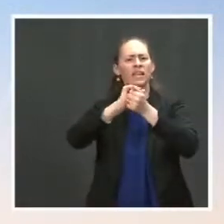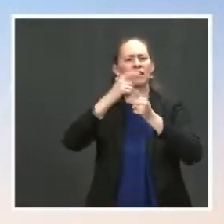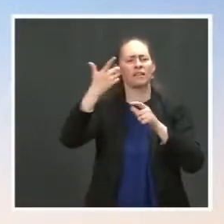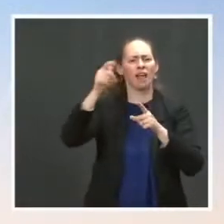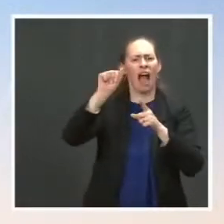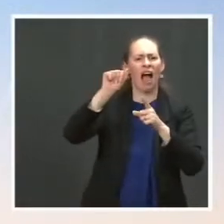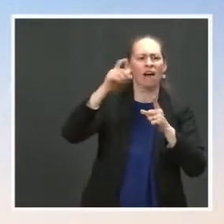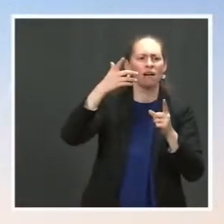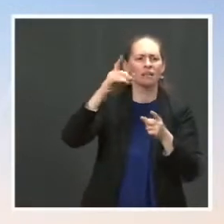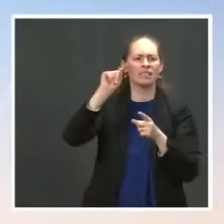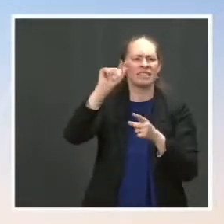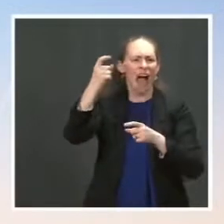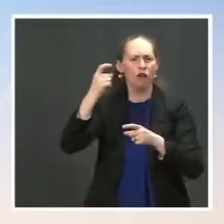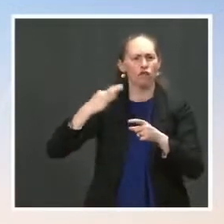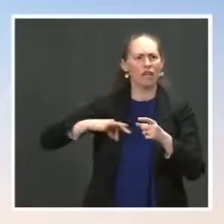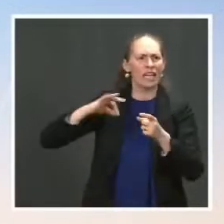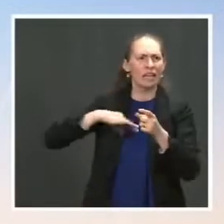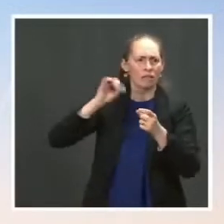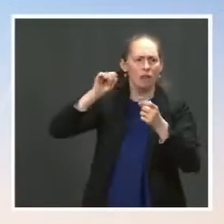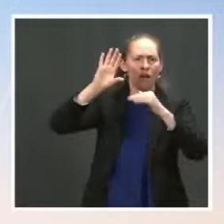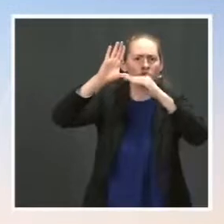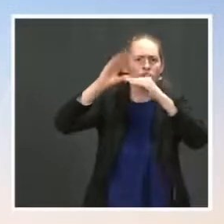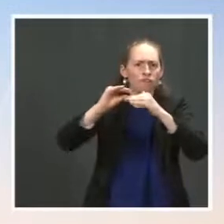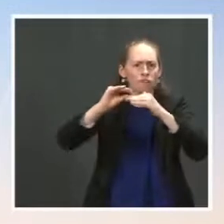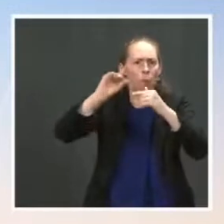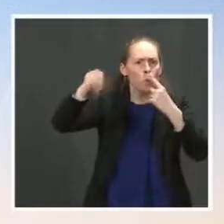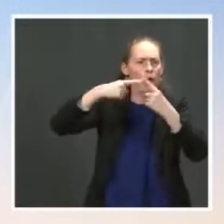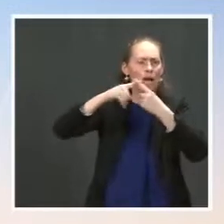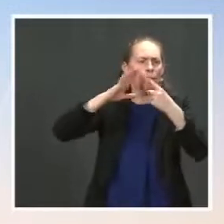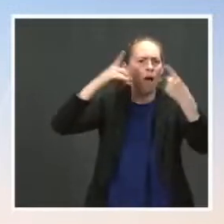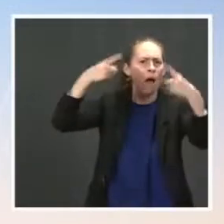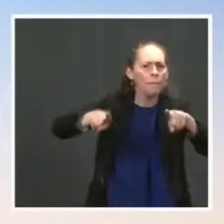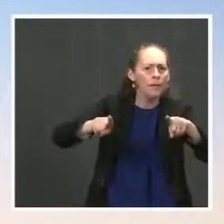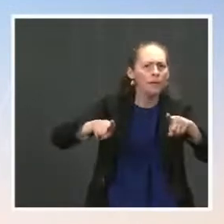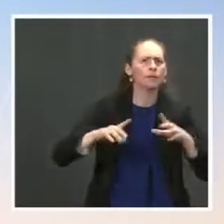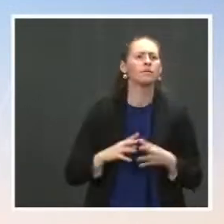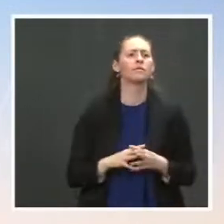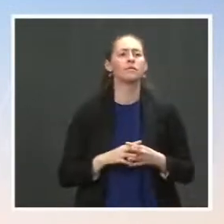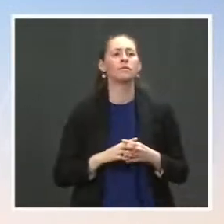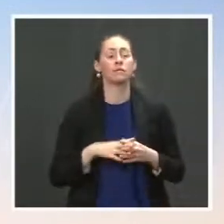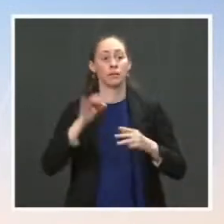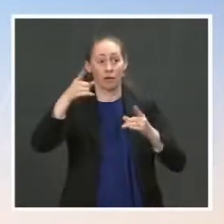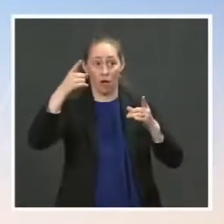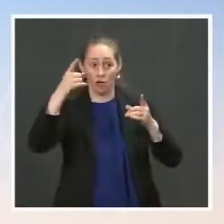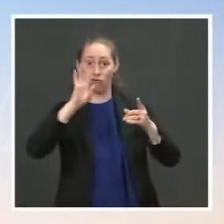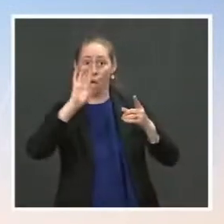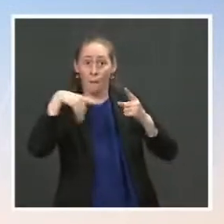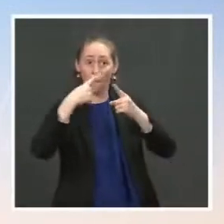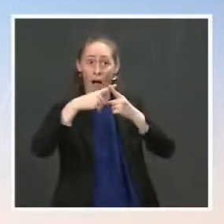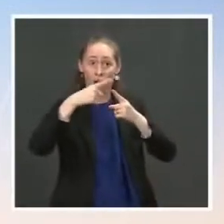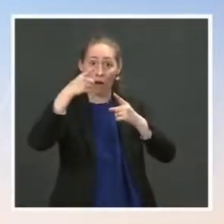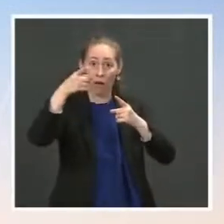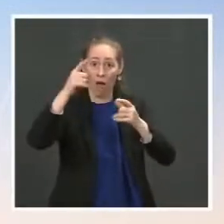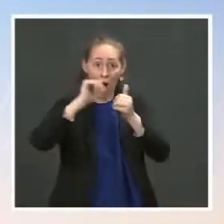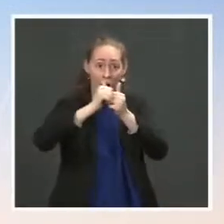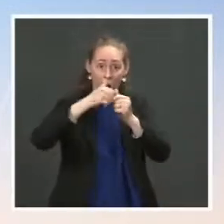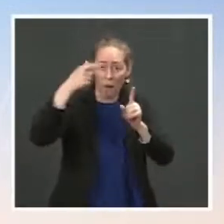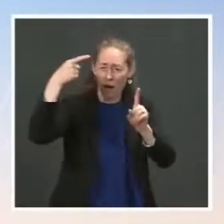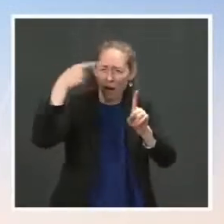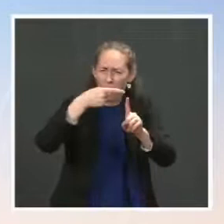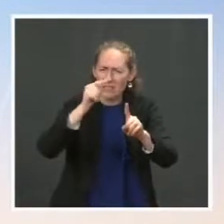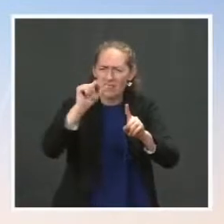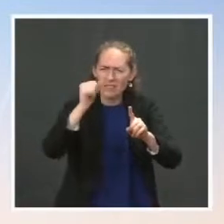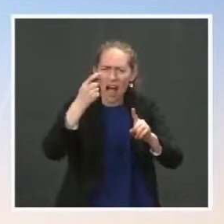may be forthcoming? And just so I understand, the top line numbers in terms of the impact of the tax credits? Some of the credits you guys